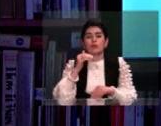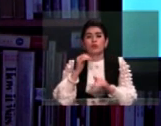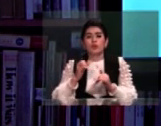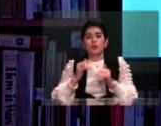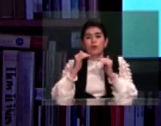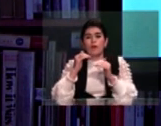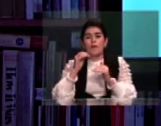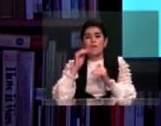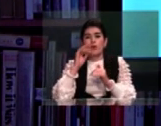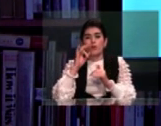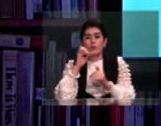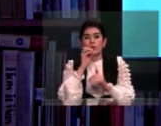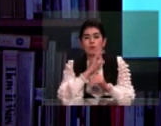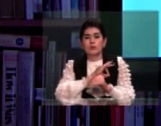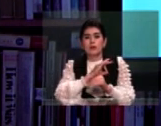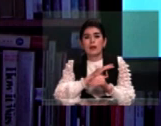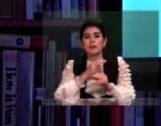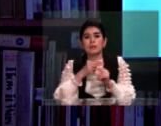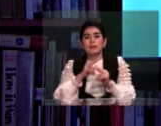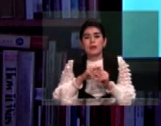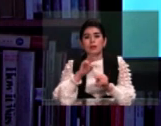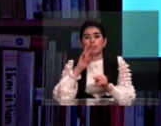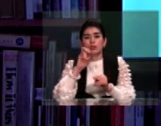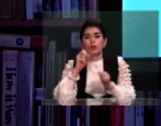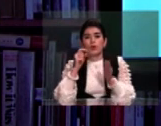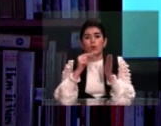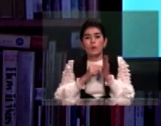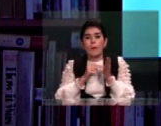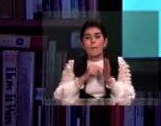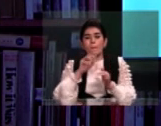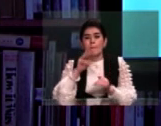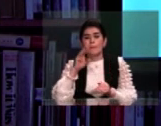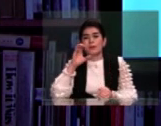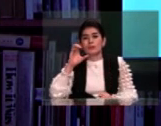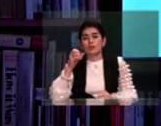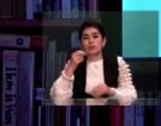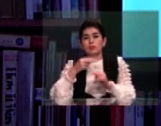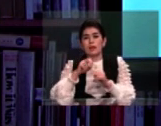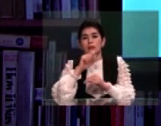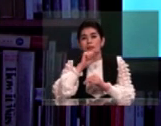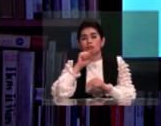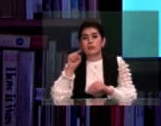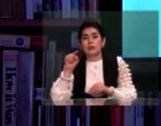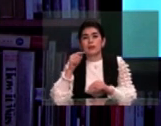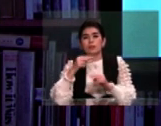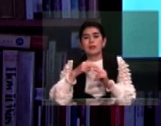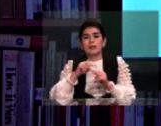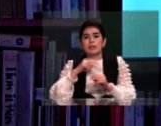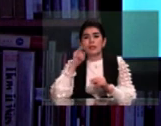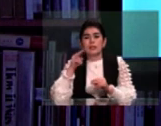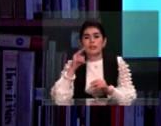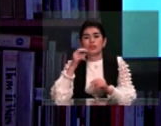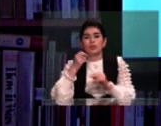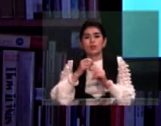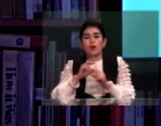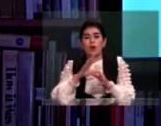yuqoridagi formulasini qo'yadigan bo'lsak, n ko'paytirilgan ms taqsim s ko'paytirilgan delta s